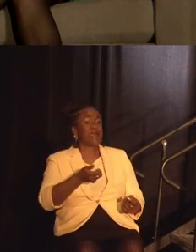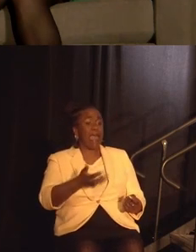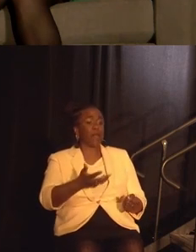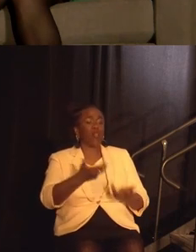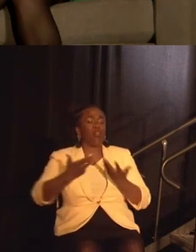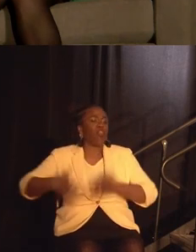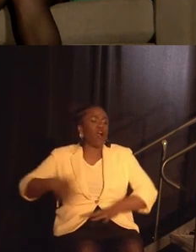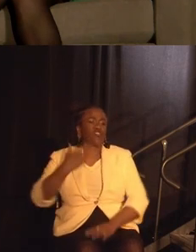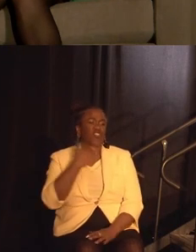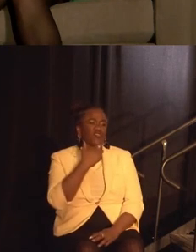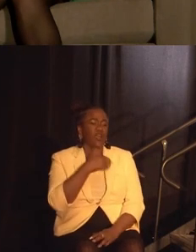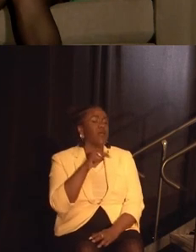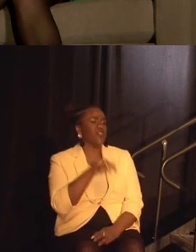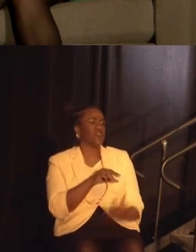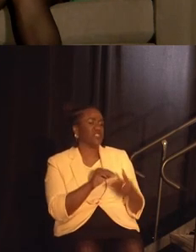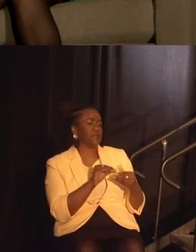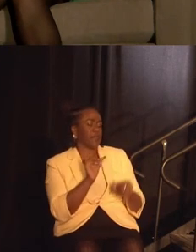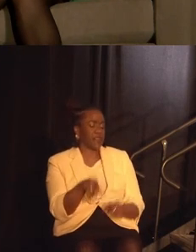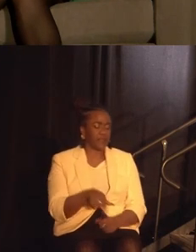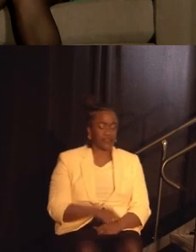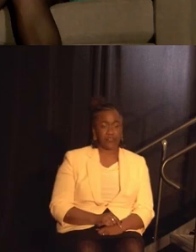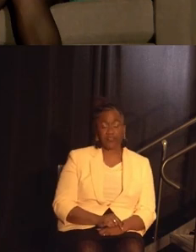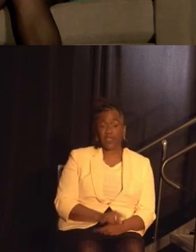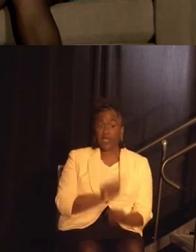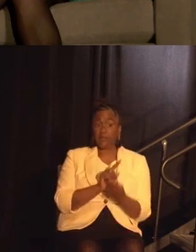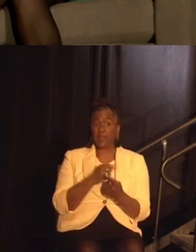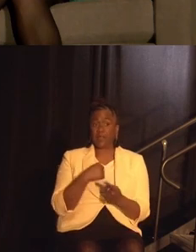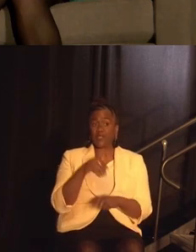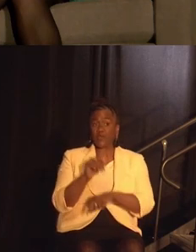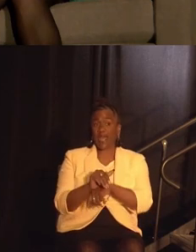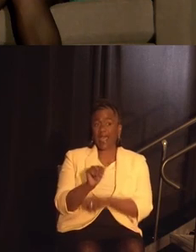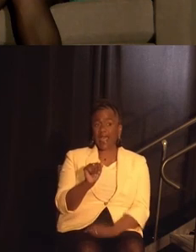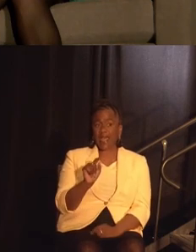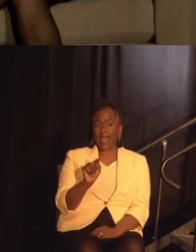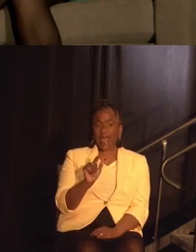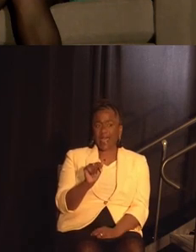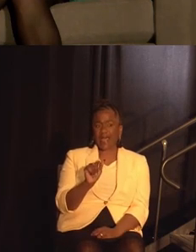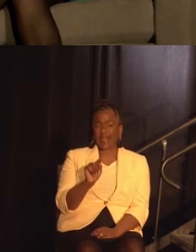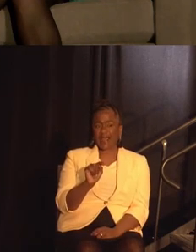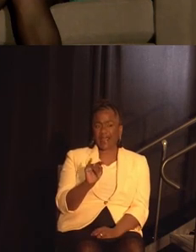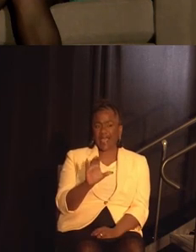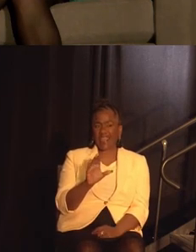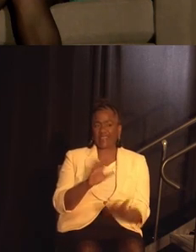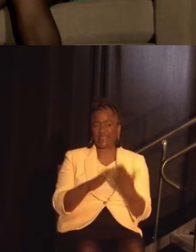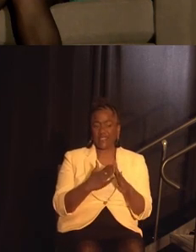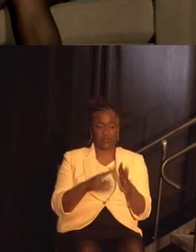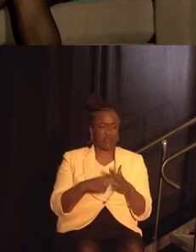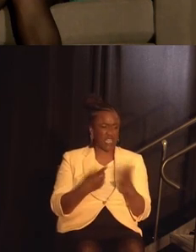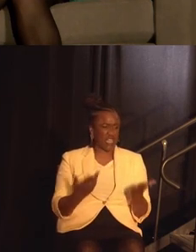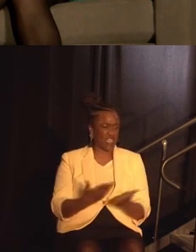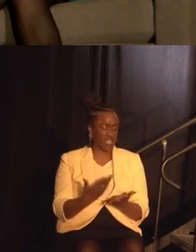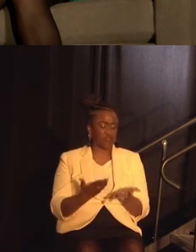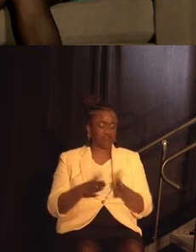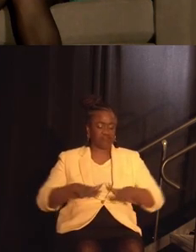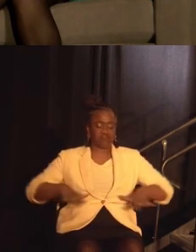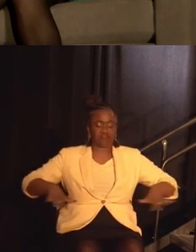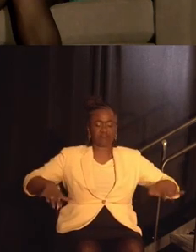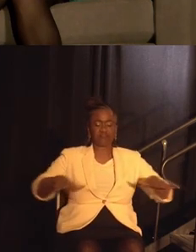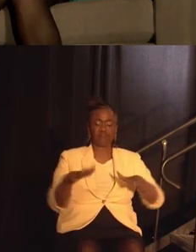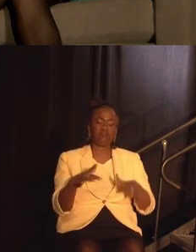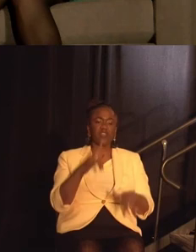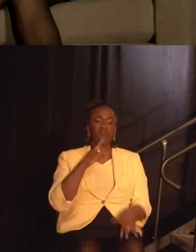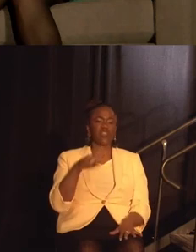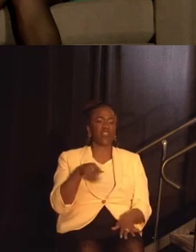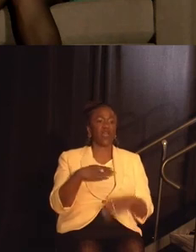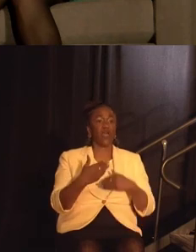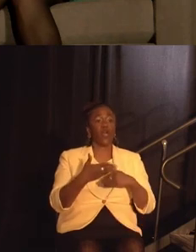particular chapter. Meet me tonight in Atlantic City. Let's begin here on the ground, or rather on the slabs